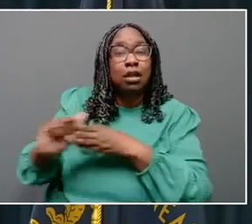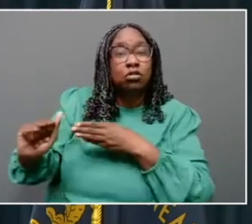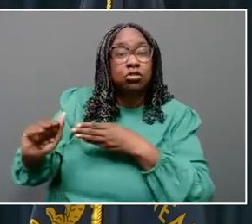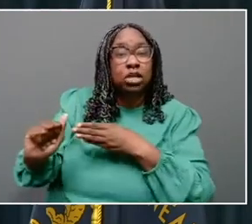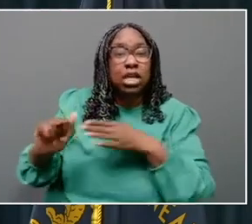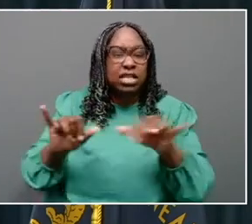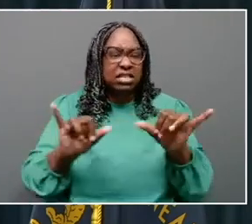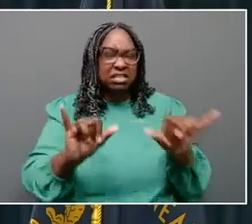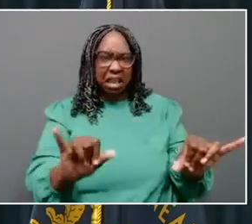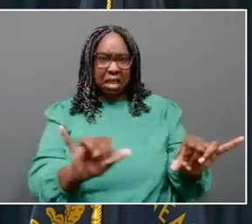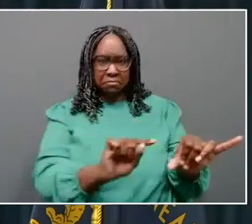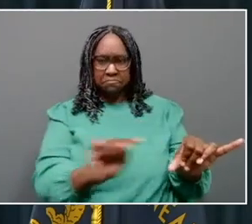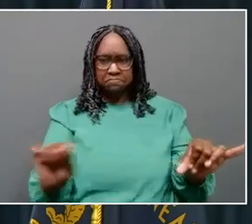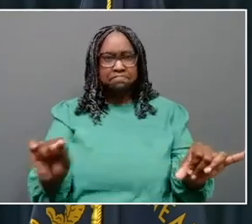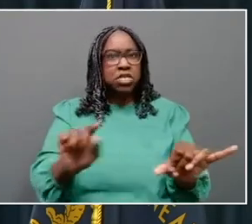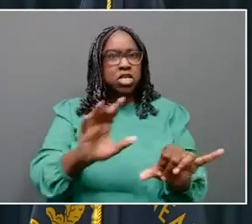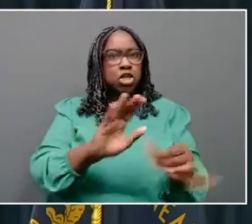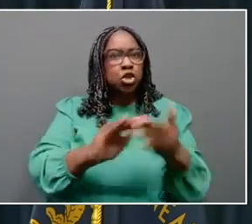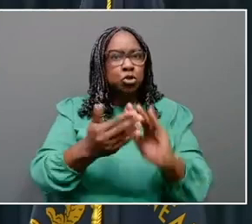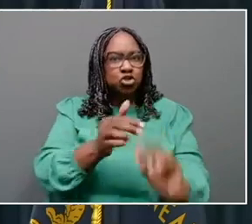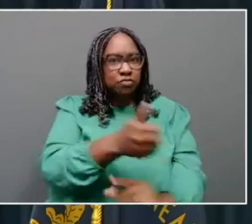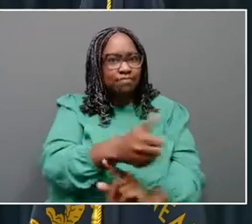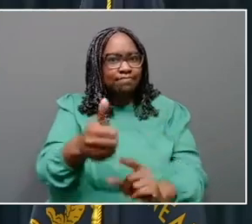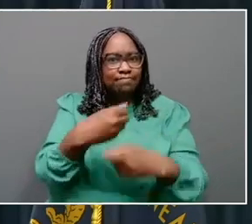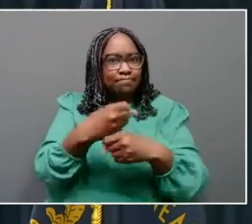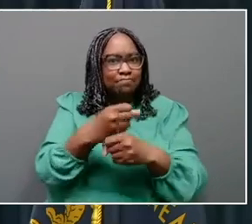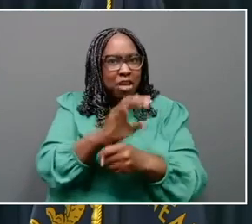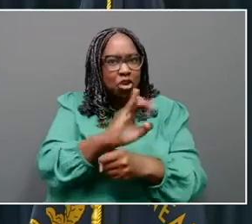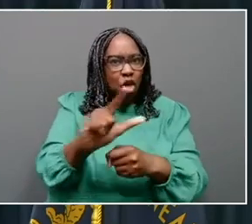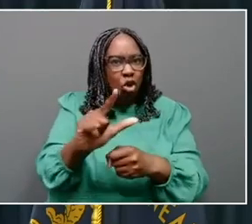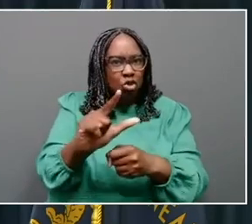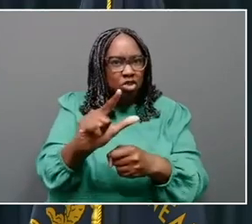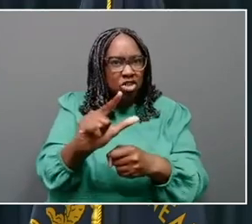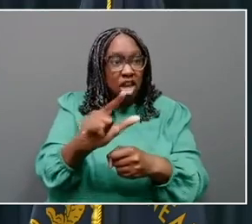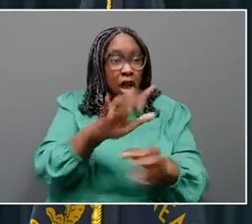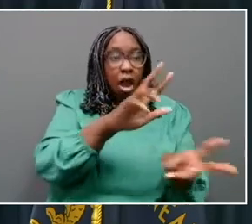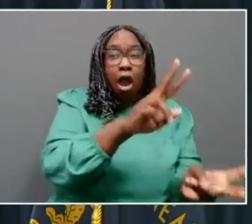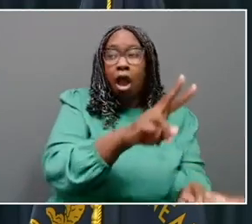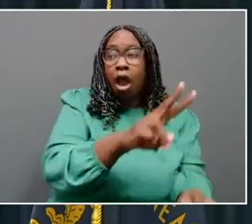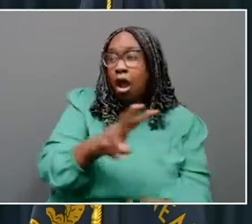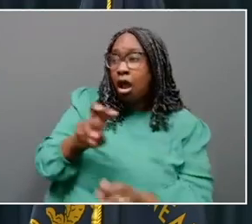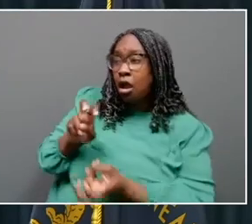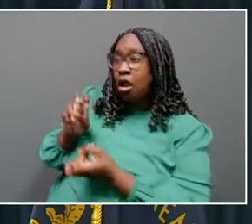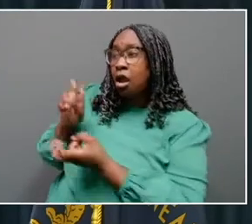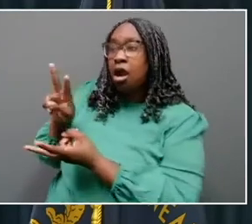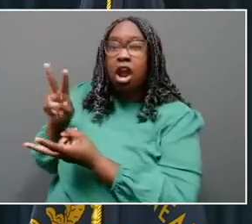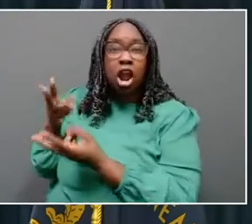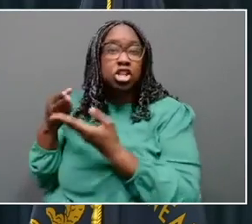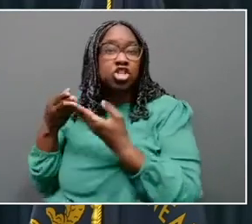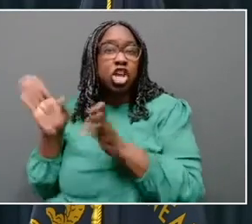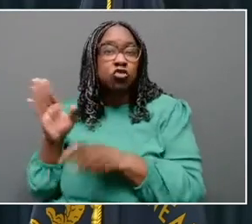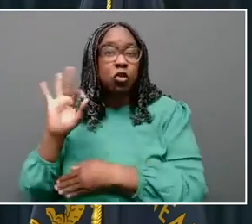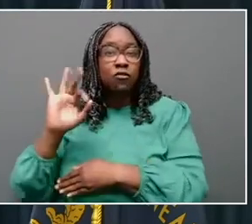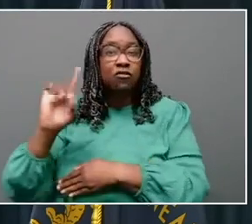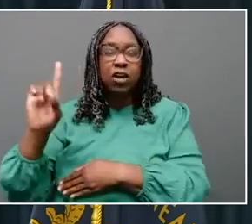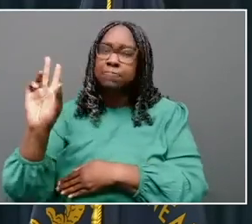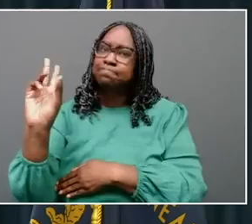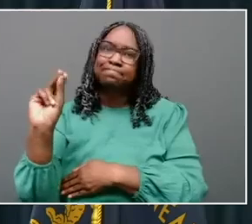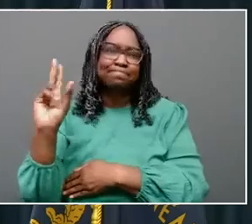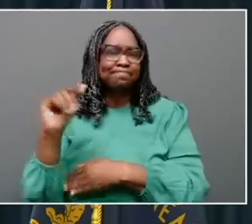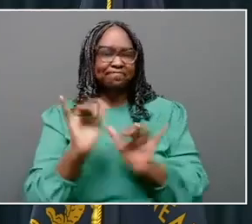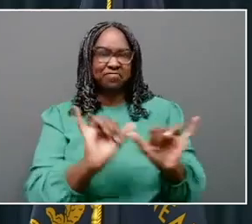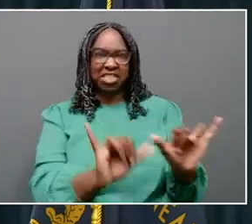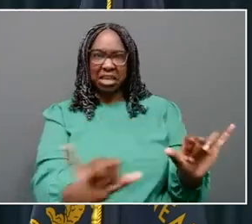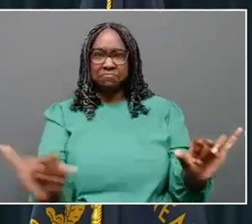coal-producing communities without any going to the general fund. And I will continue to advocate for that. But the good news